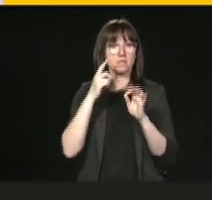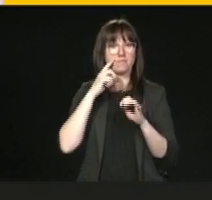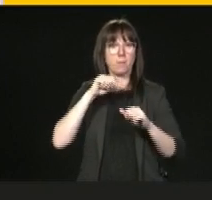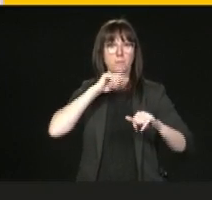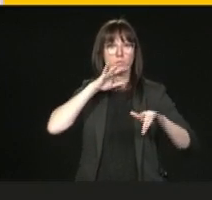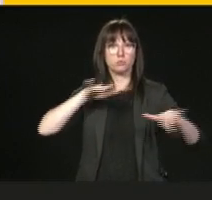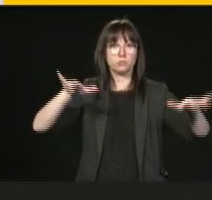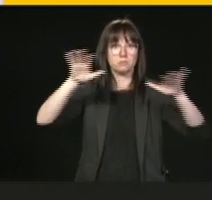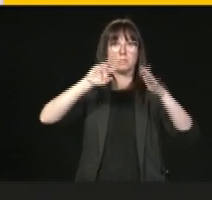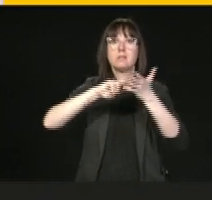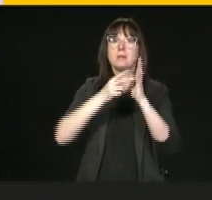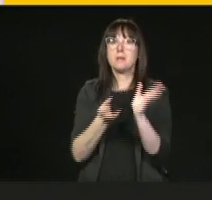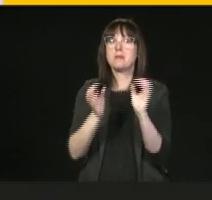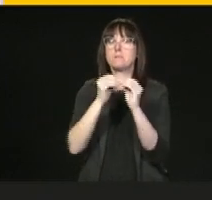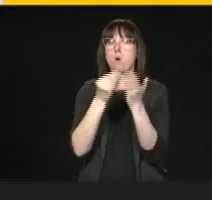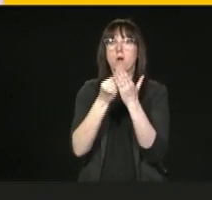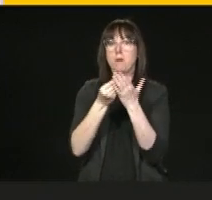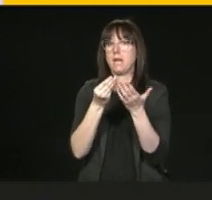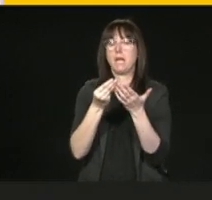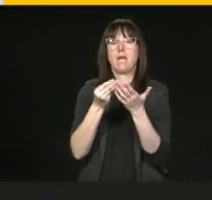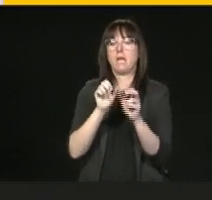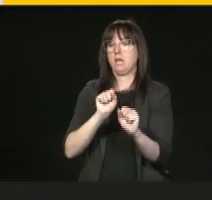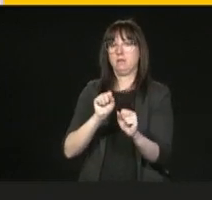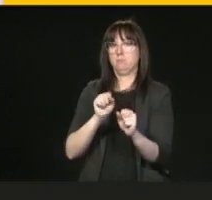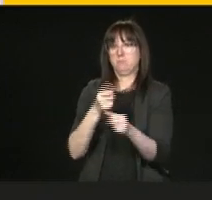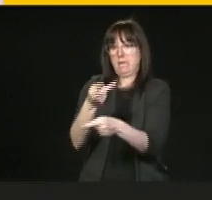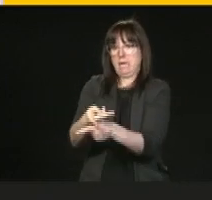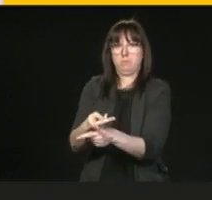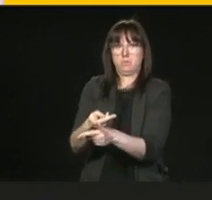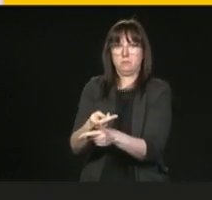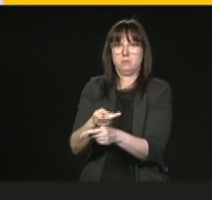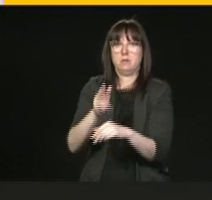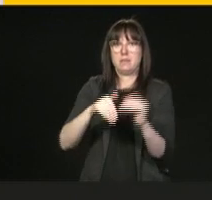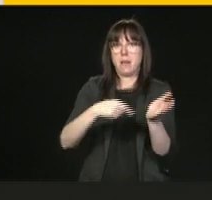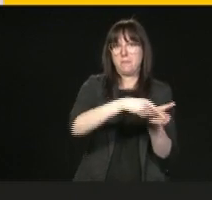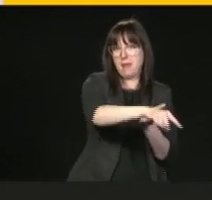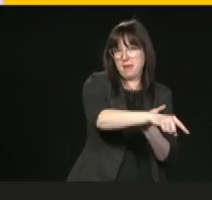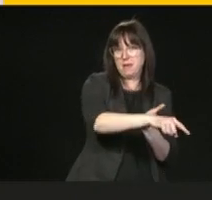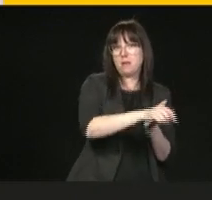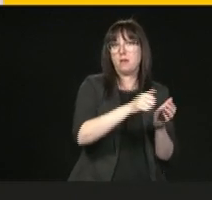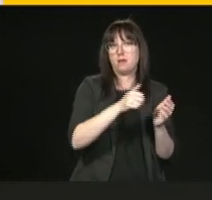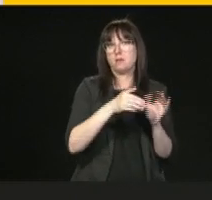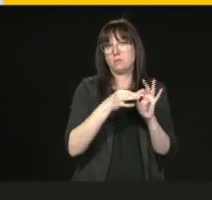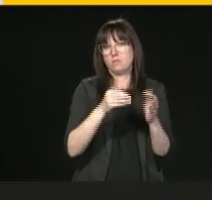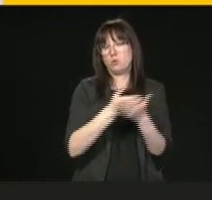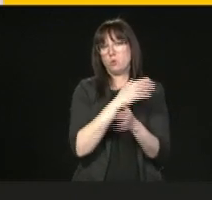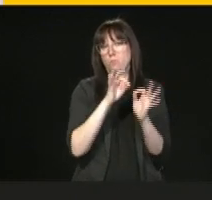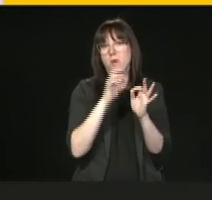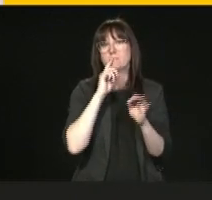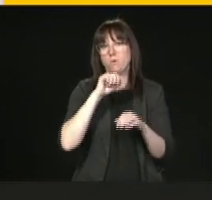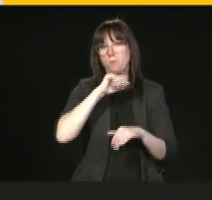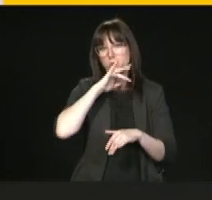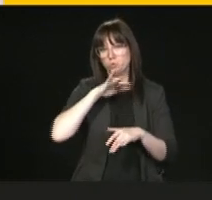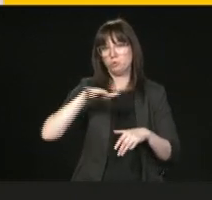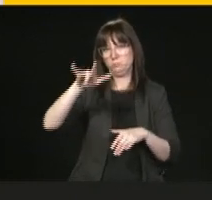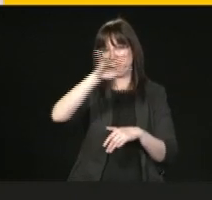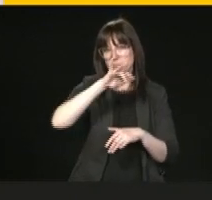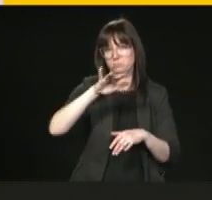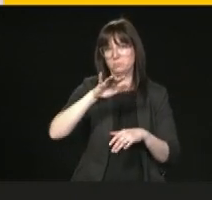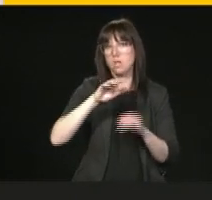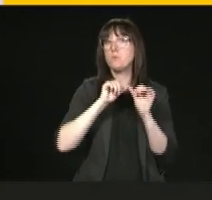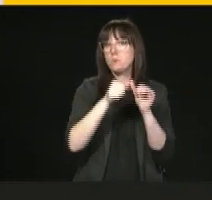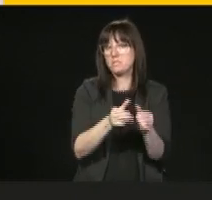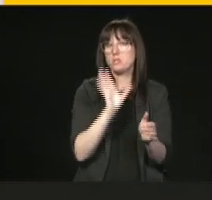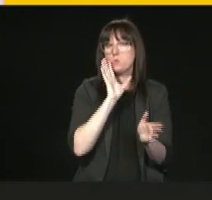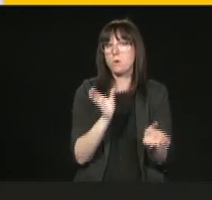money up front into people's pockets than they would pay with the new price on pollution. We're going to continue to focus on putting more